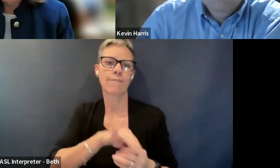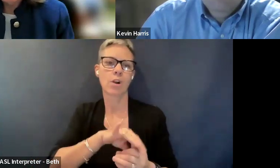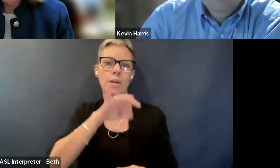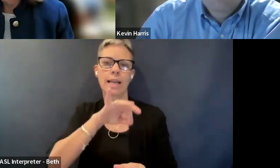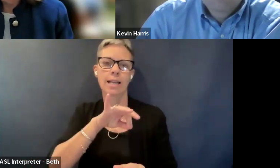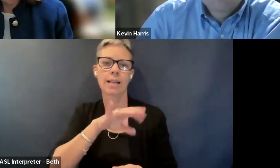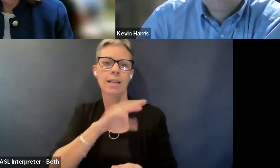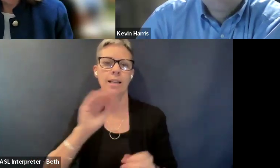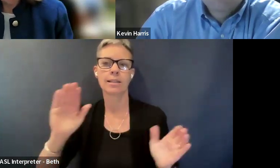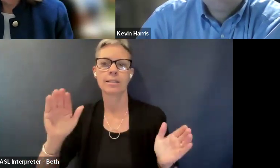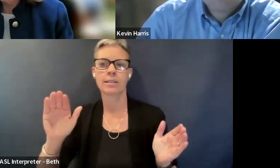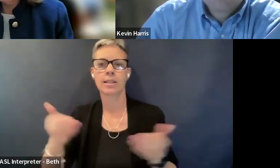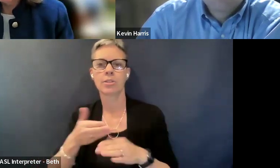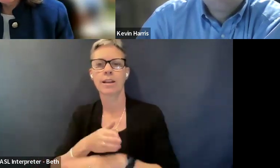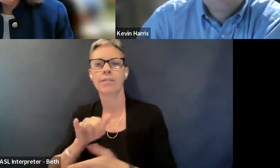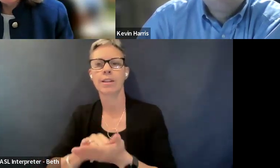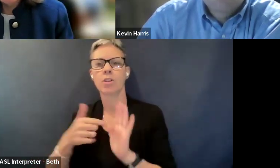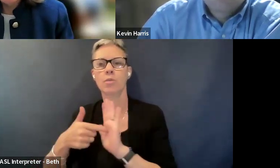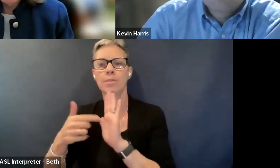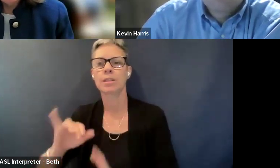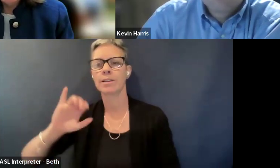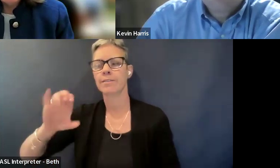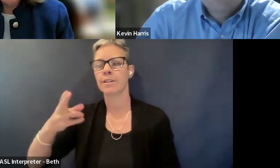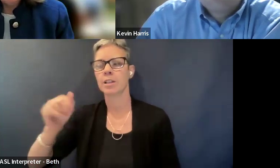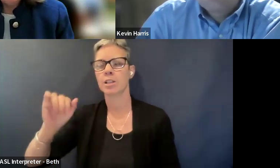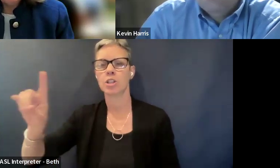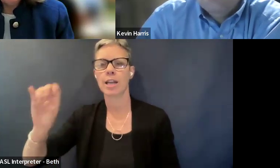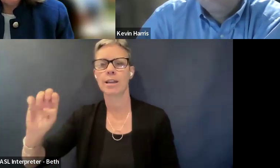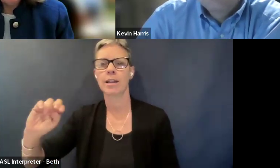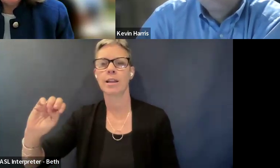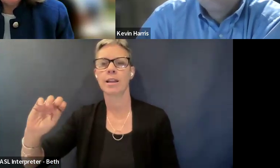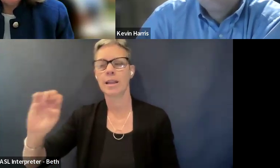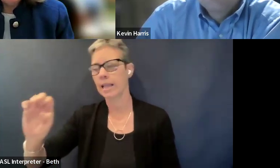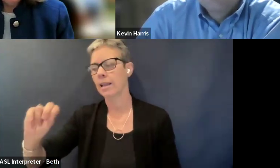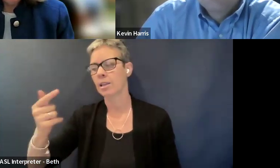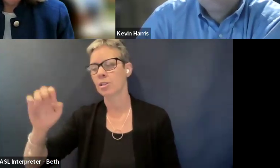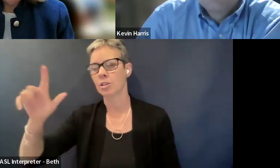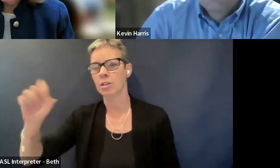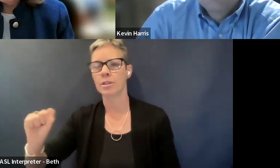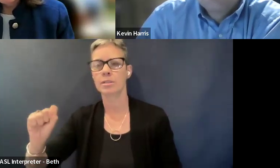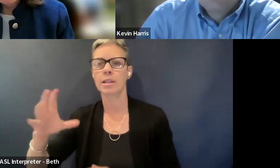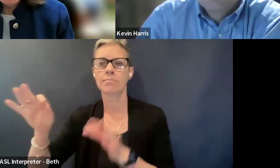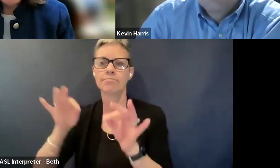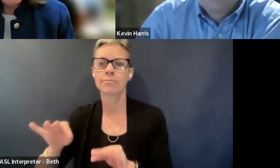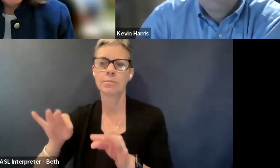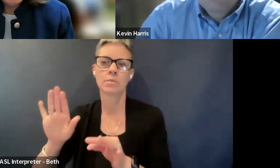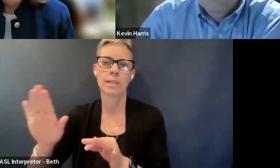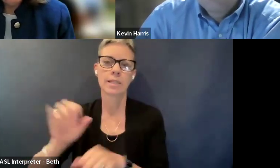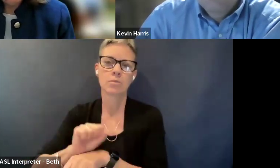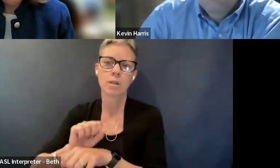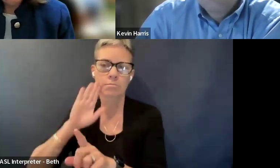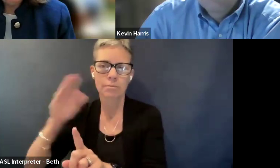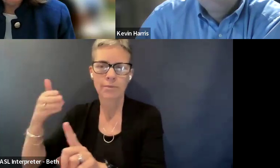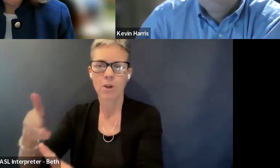introduce after that Representative Chad Ingalls to talk about what he's been working on. And I know we're getting short on